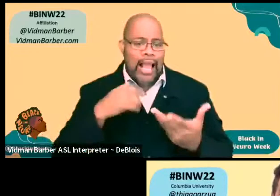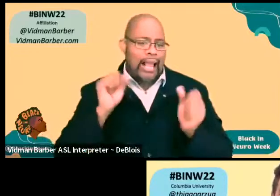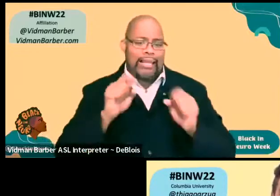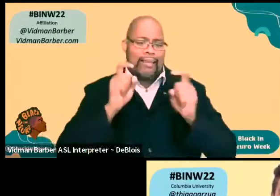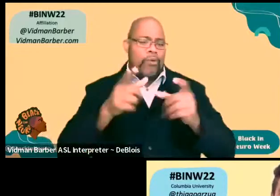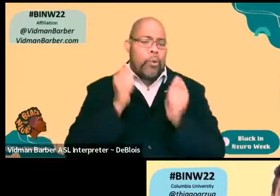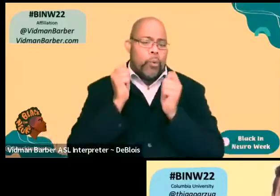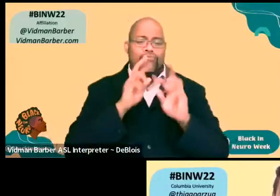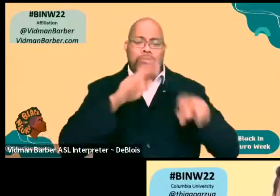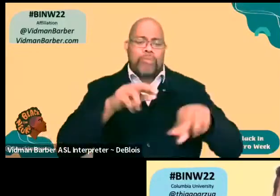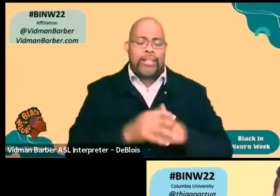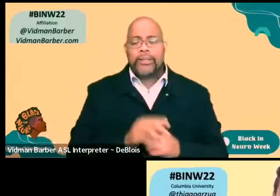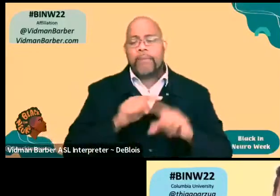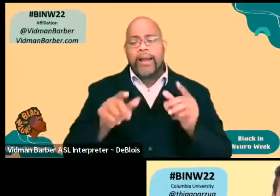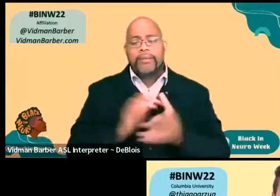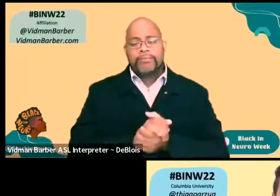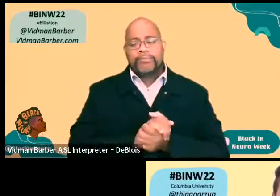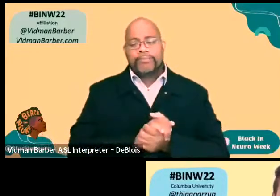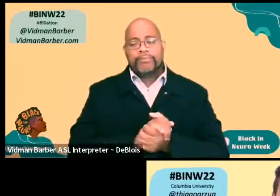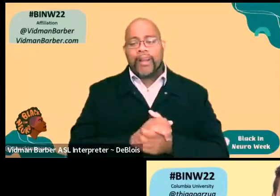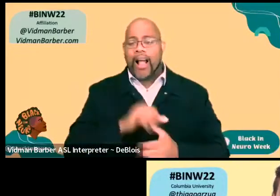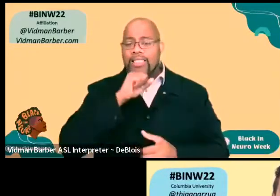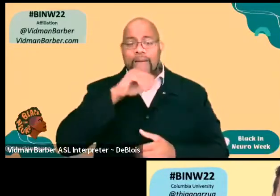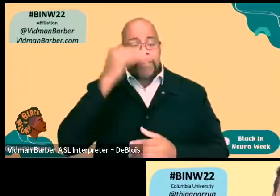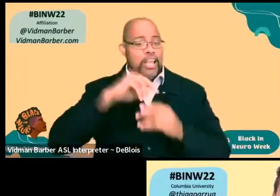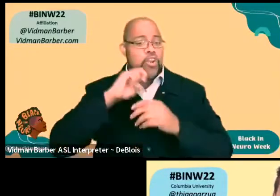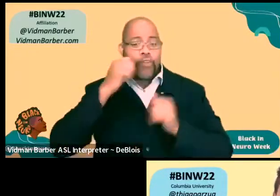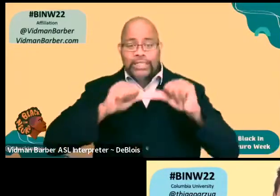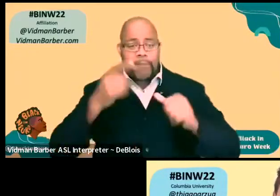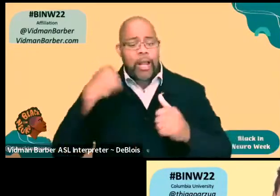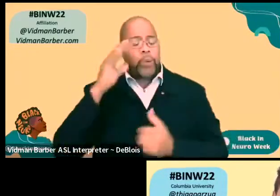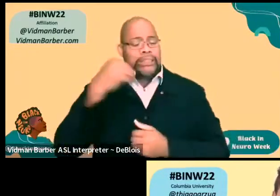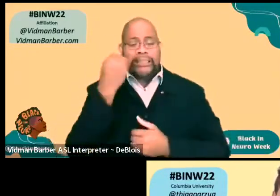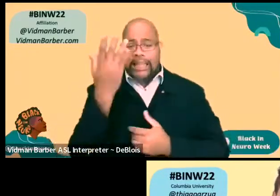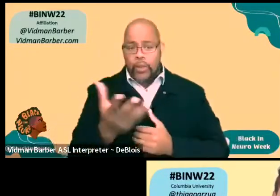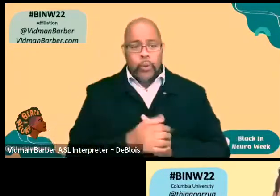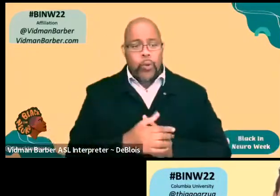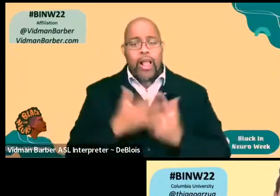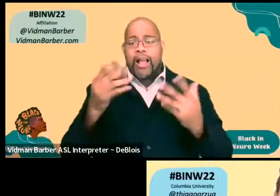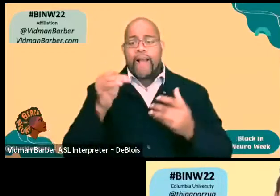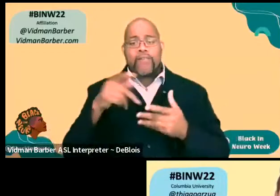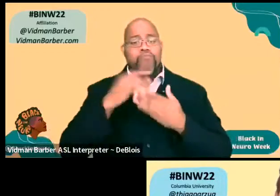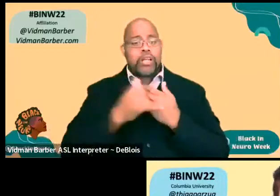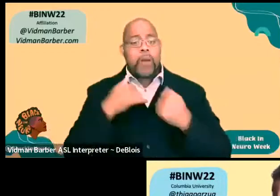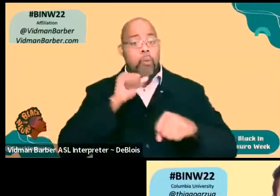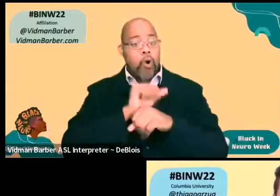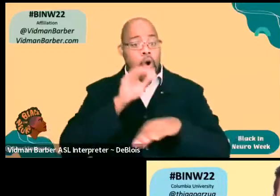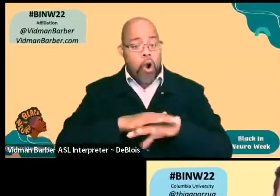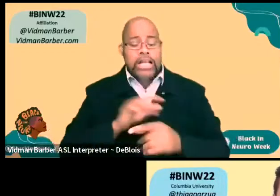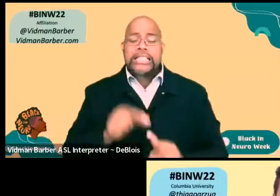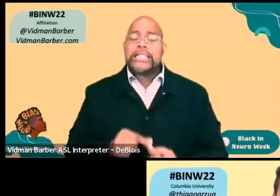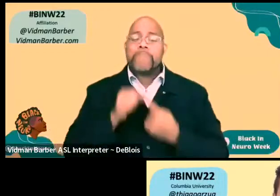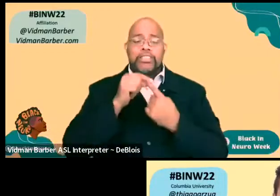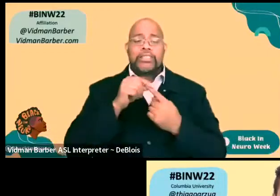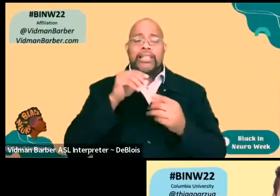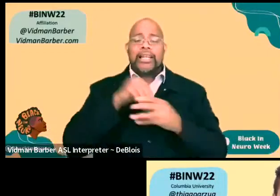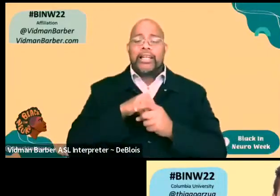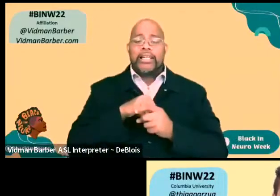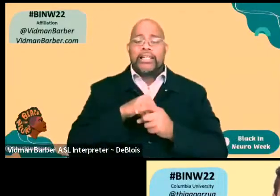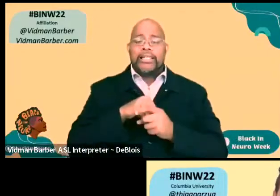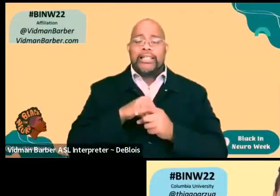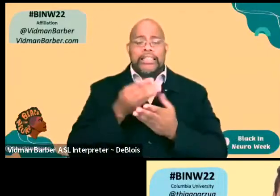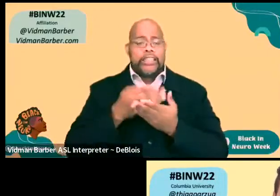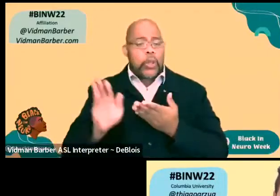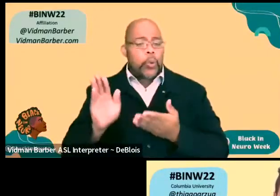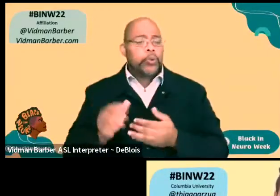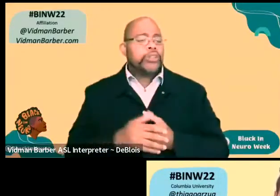quick response. But I love Black and Neuro because I will tell you, a lot of the projects that I'm working on, especially in the like exclusion